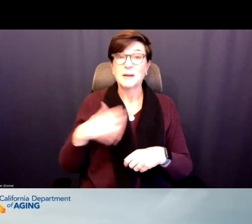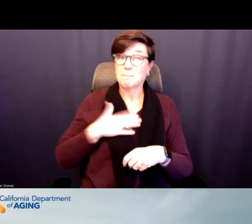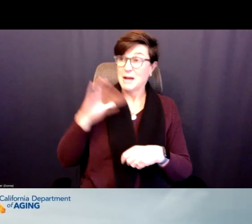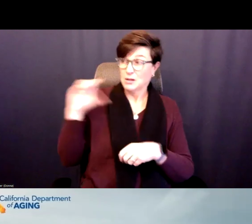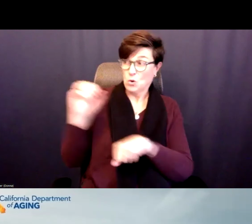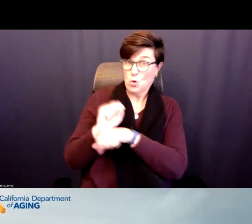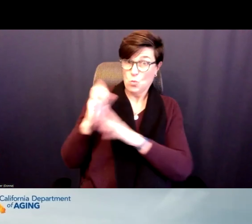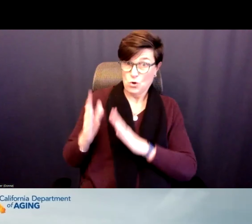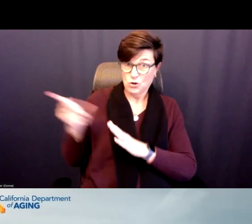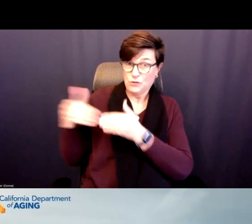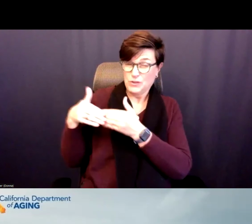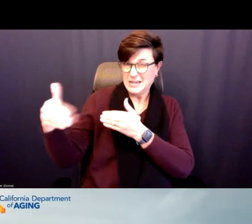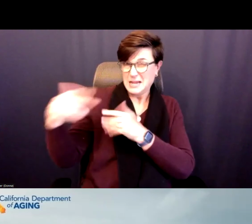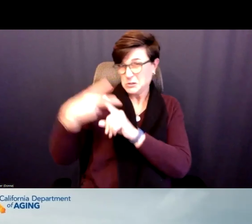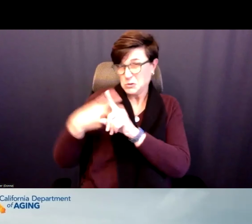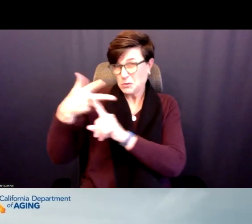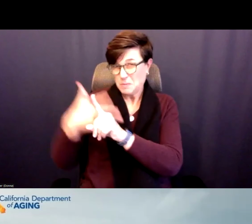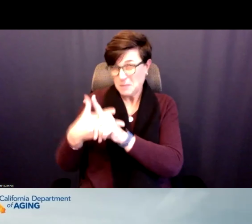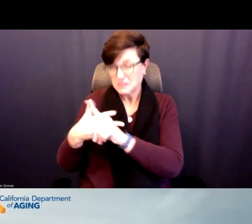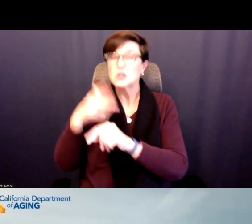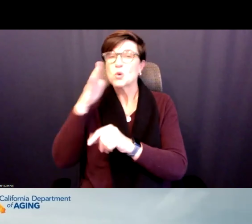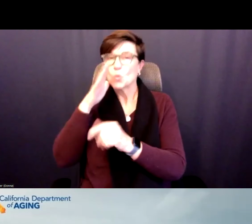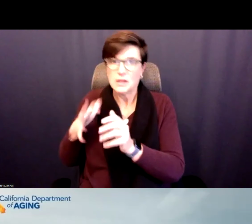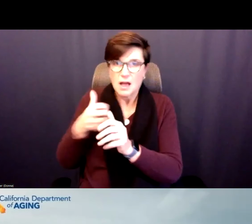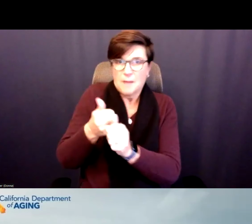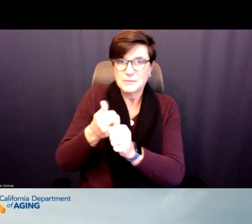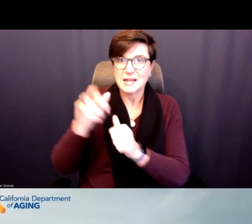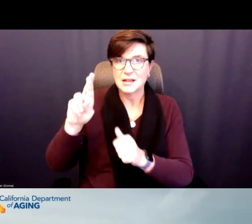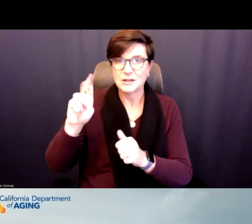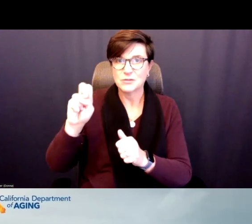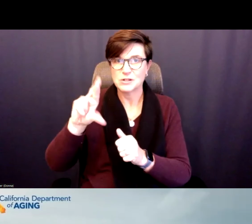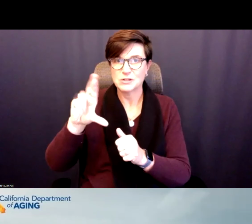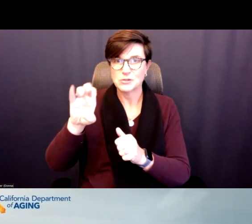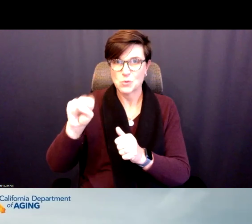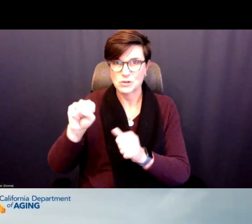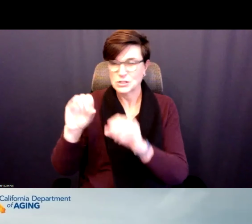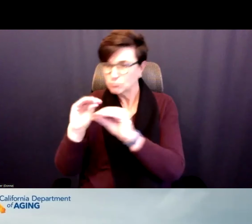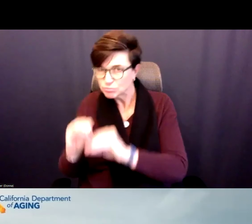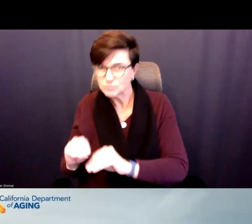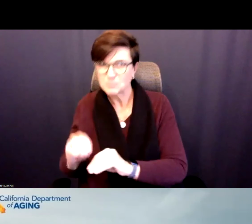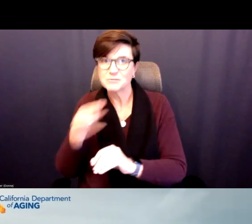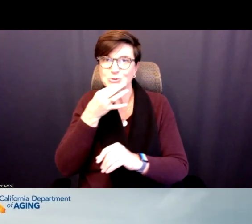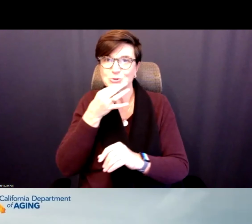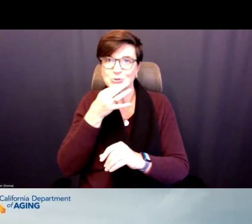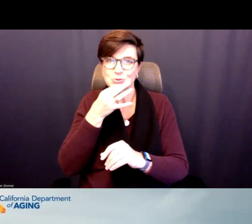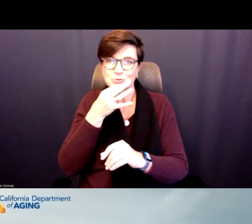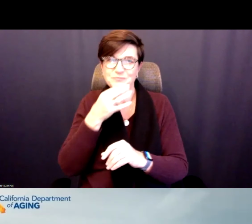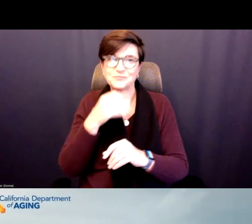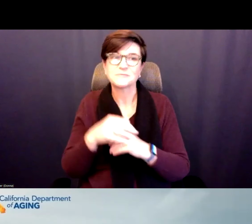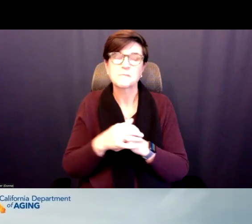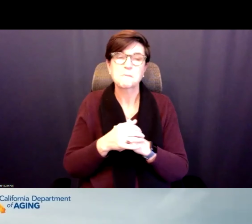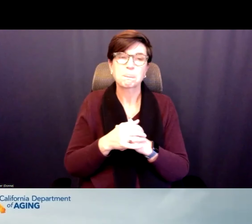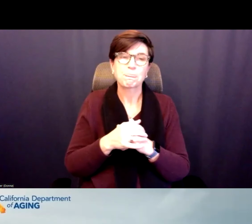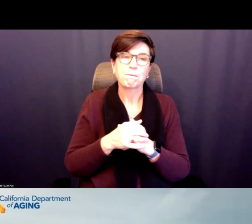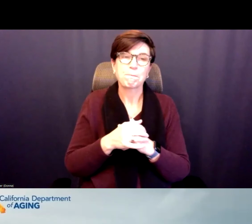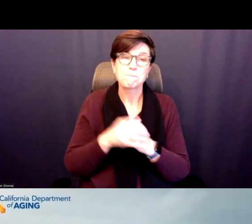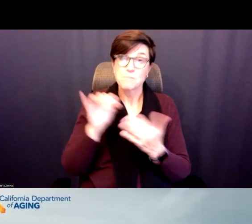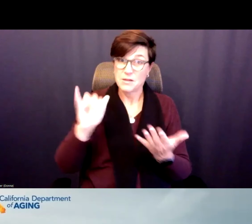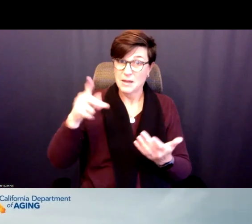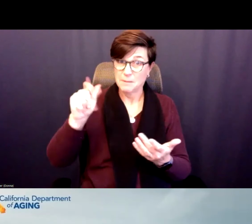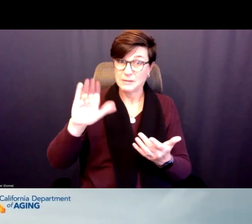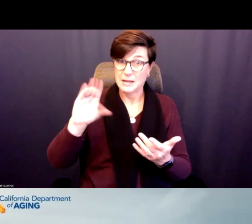couple months to add new resources. But go ahead and check out the next slide, please. Gives you an idea of what it looks like. You can